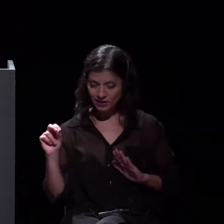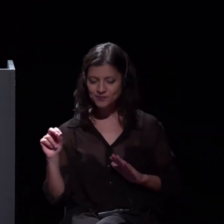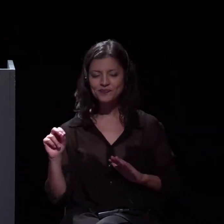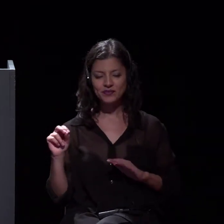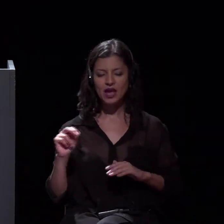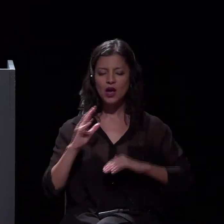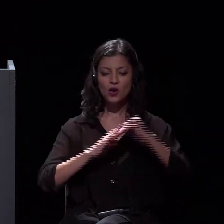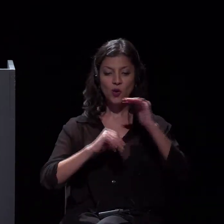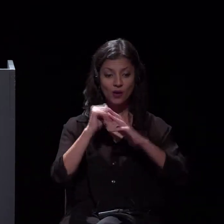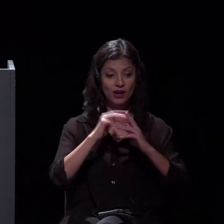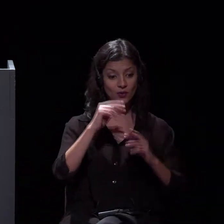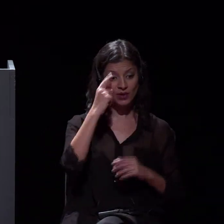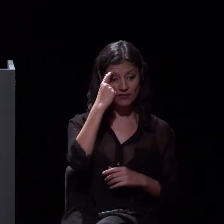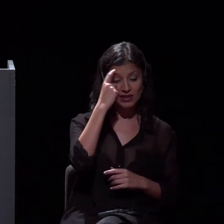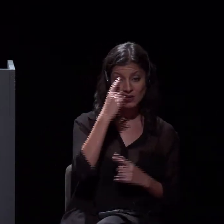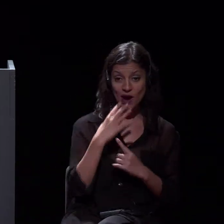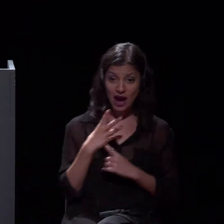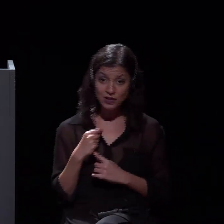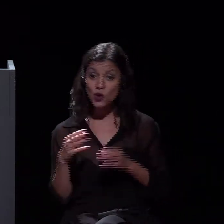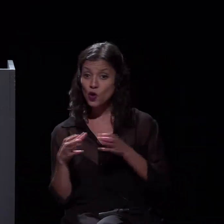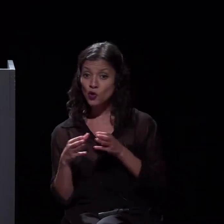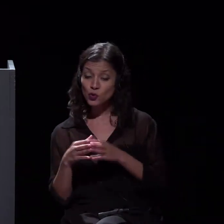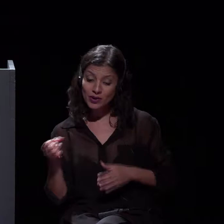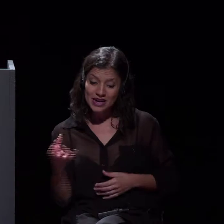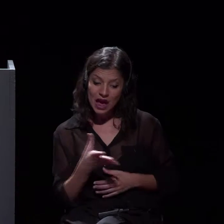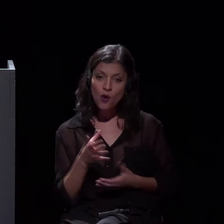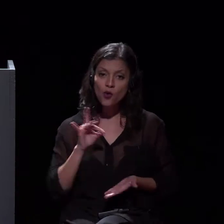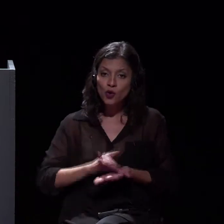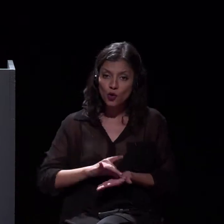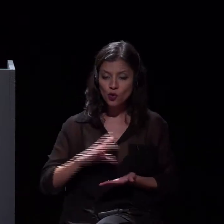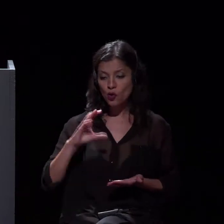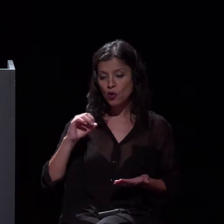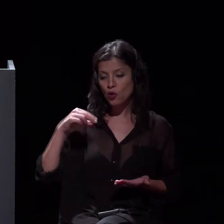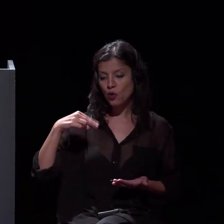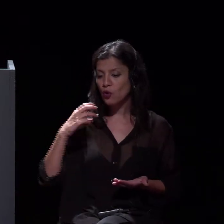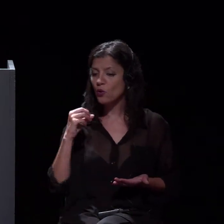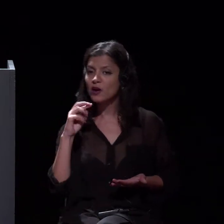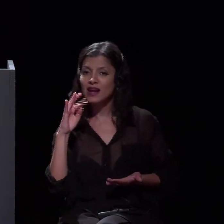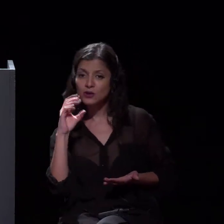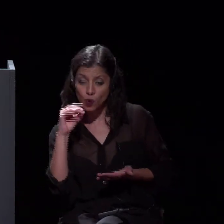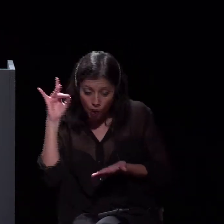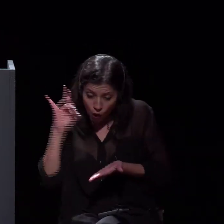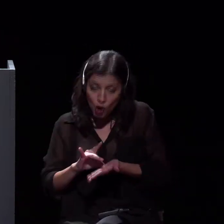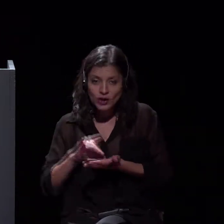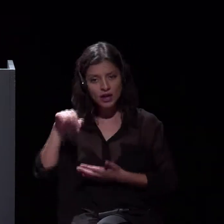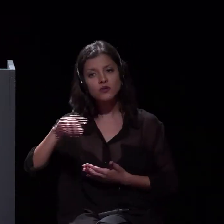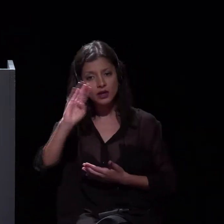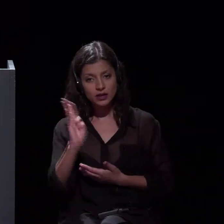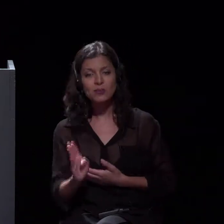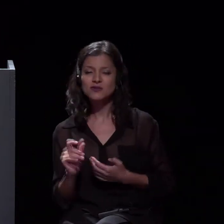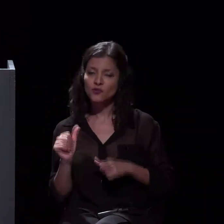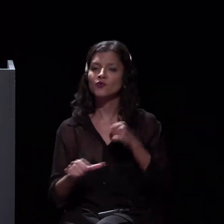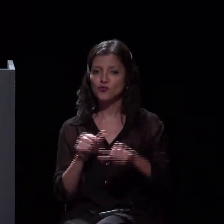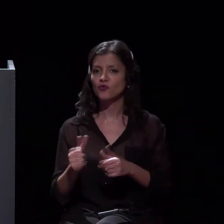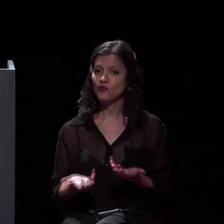Ruptura, Grupo Neoconcreto in Brazil, was reconfigured. Artists did not depart from that